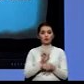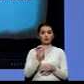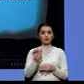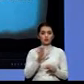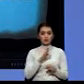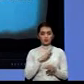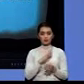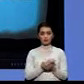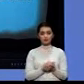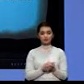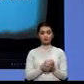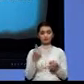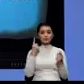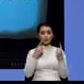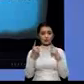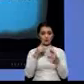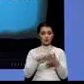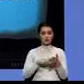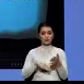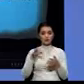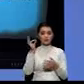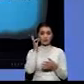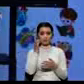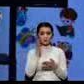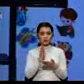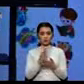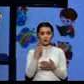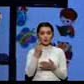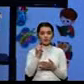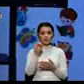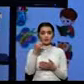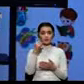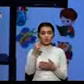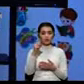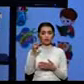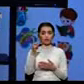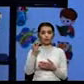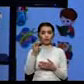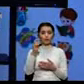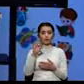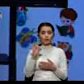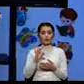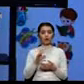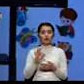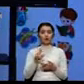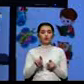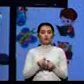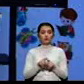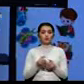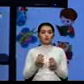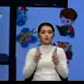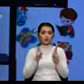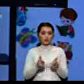edi. Hikoyani davom etsingizdami? Shayx Najmiddin Kubro bu shartga, taklifga